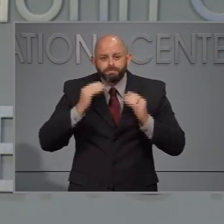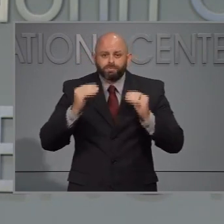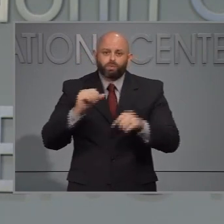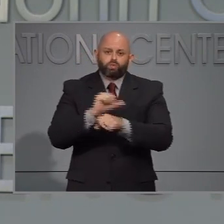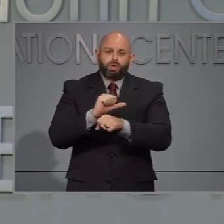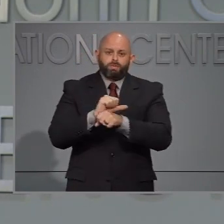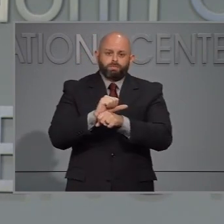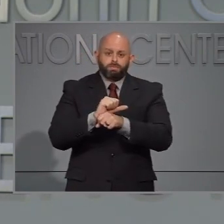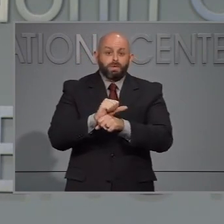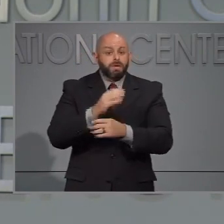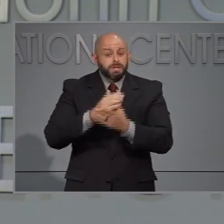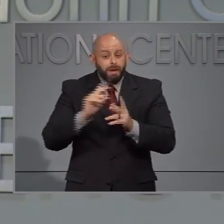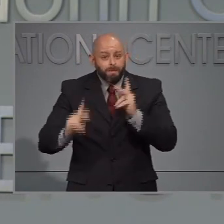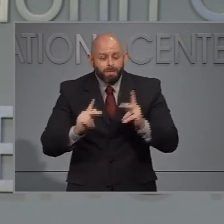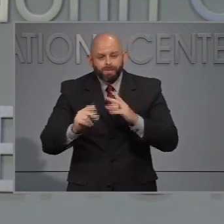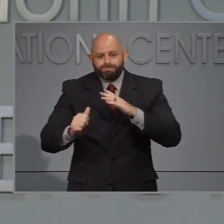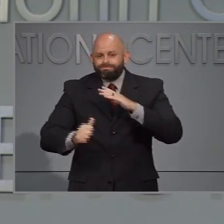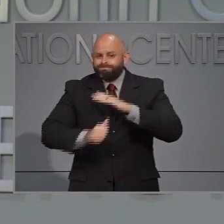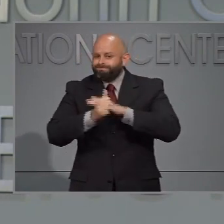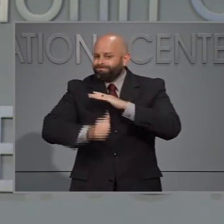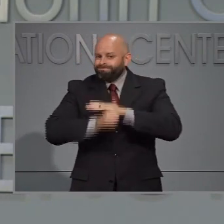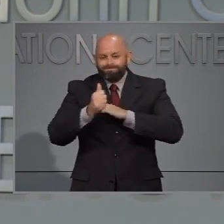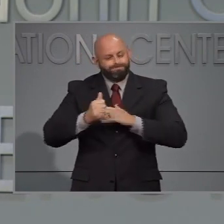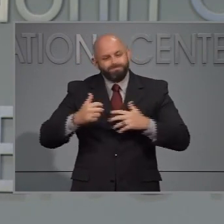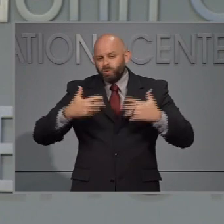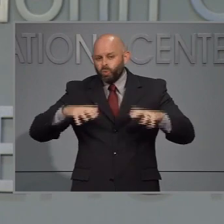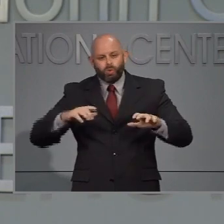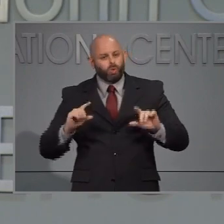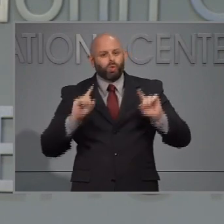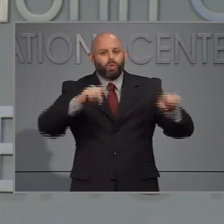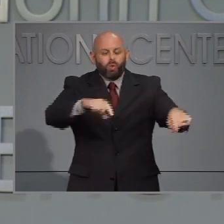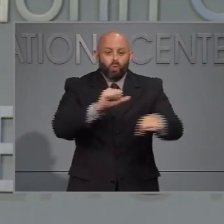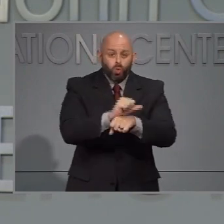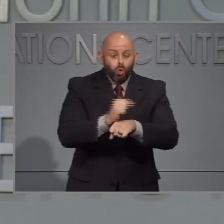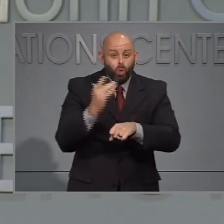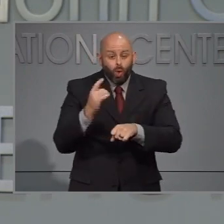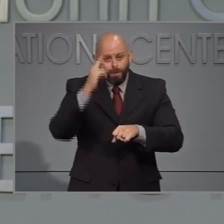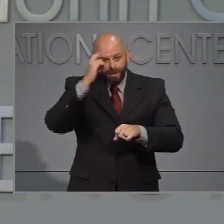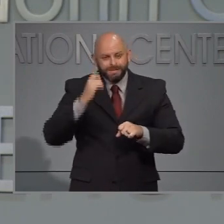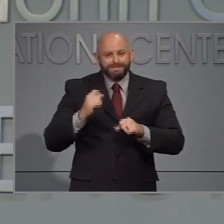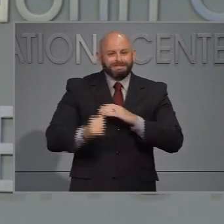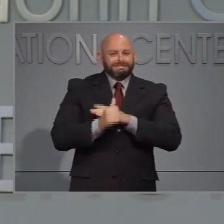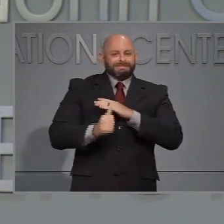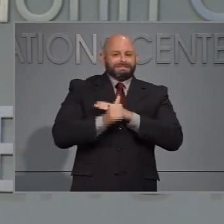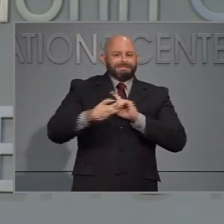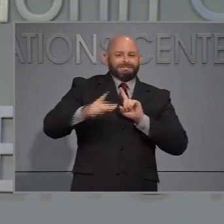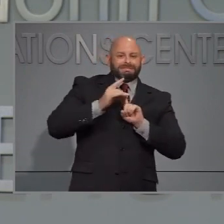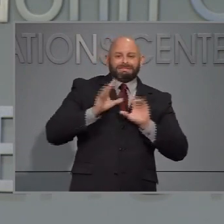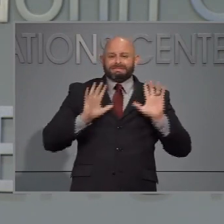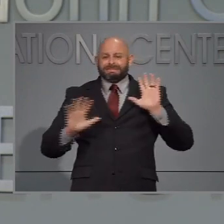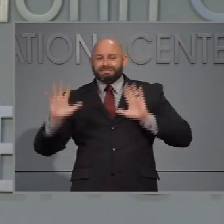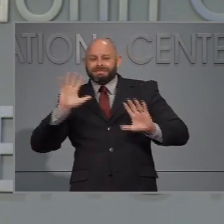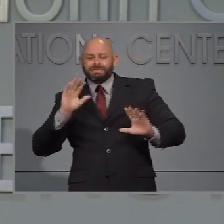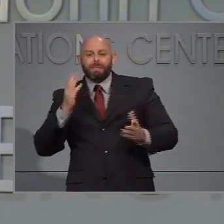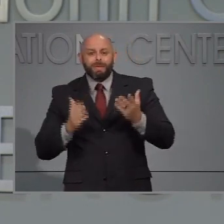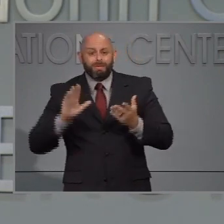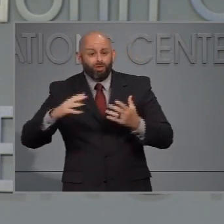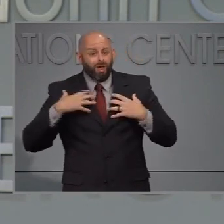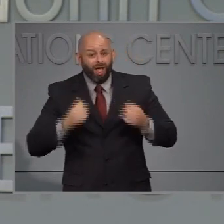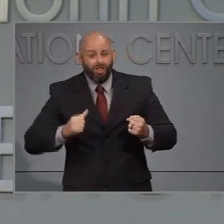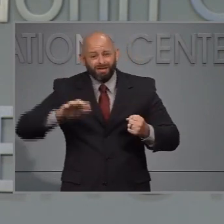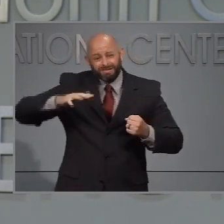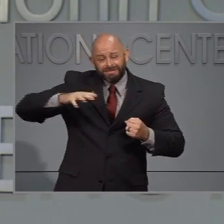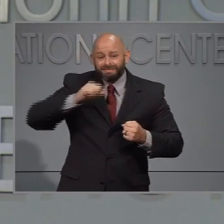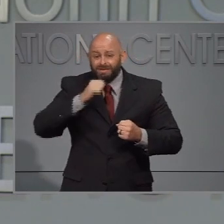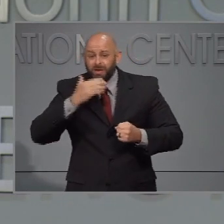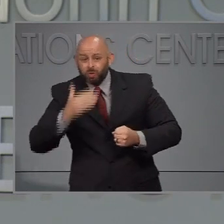the workforce and to work outside of the home, either for physical health problems or because their job has been